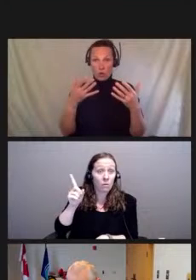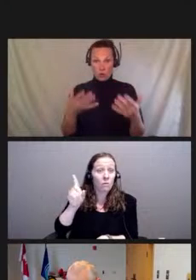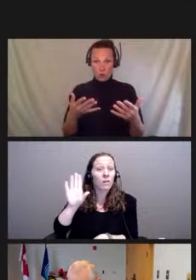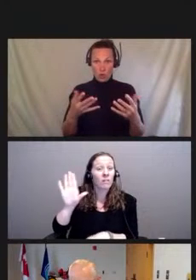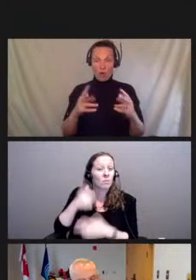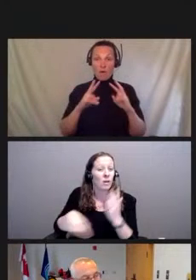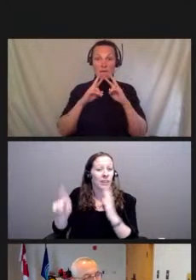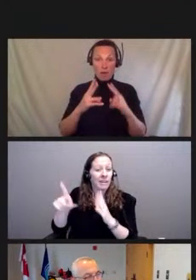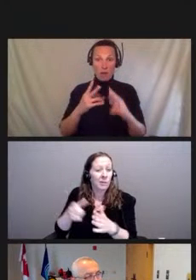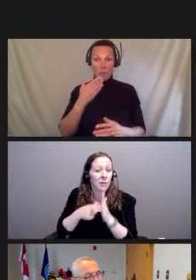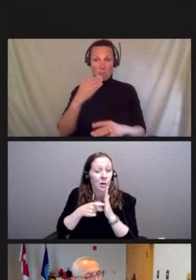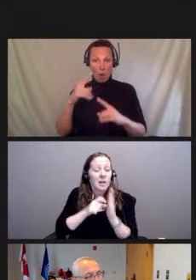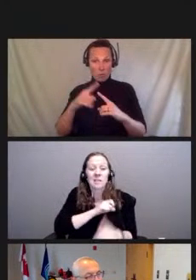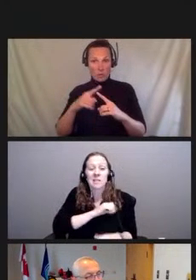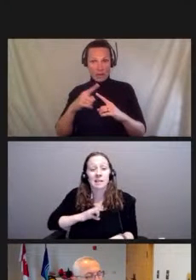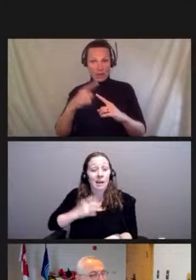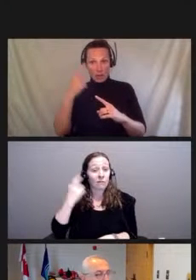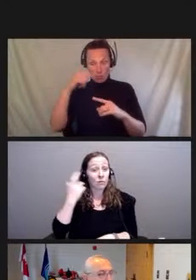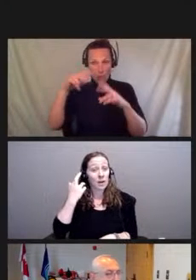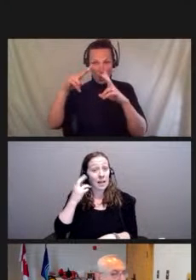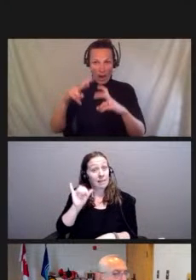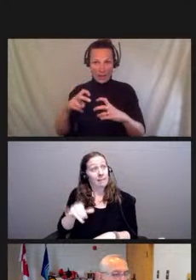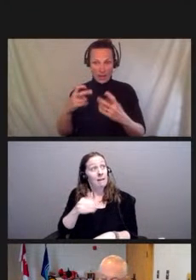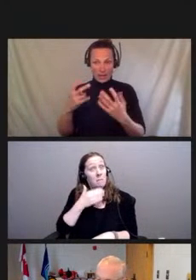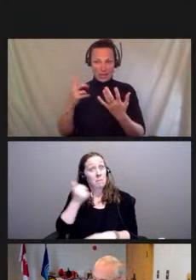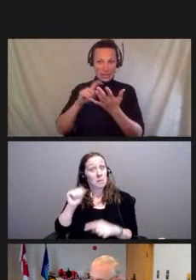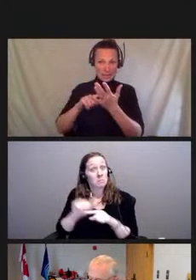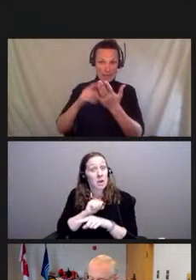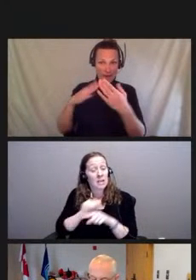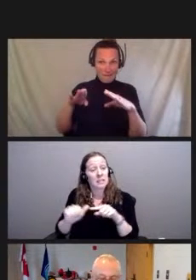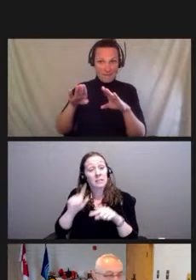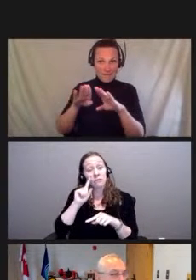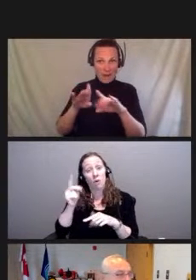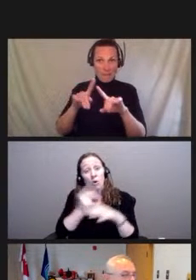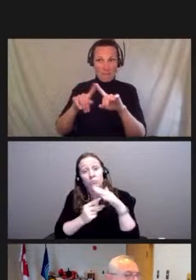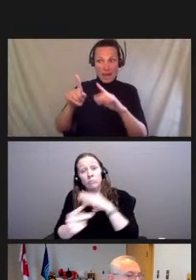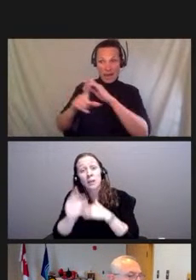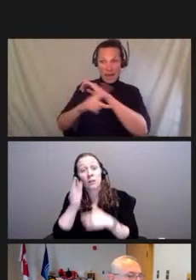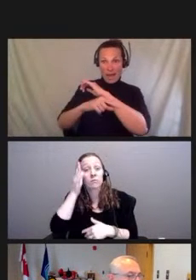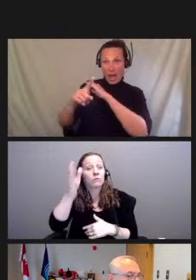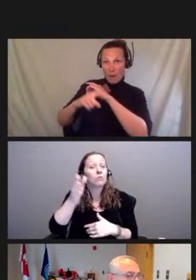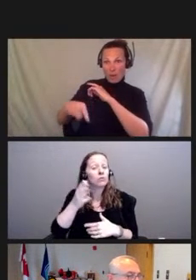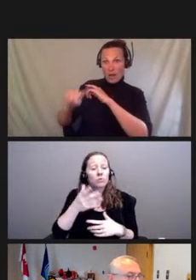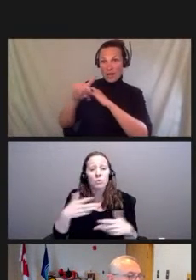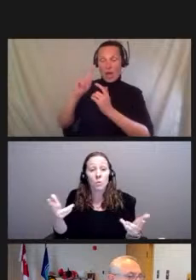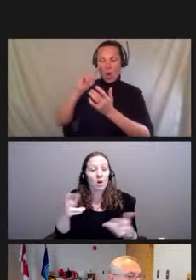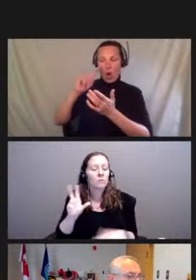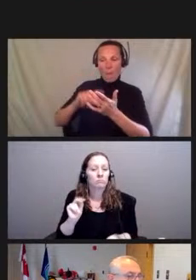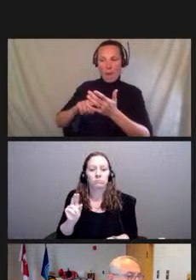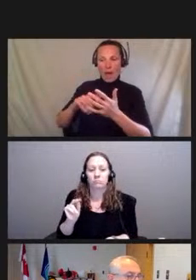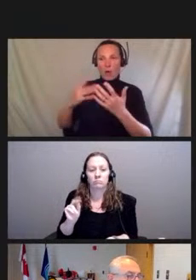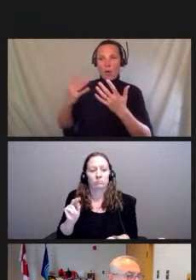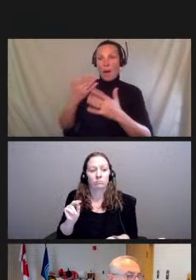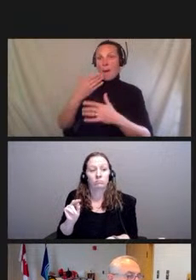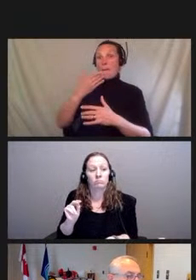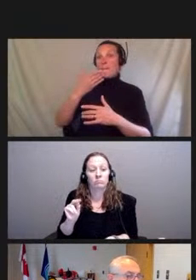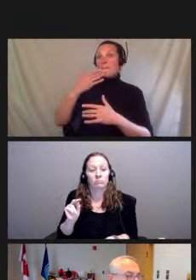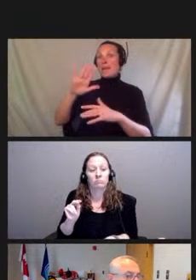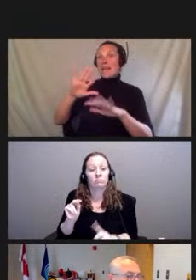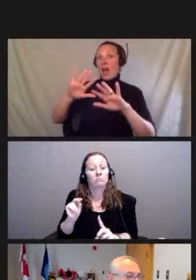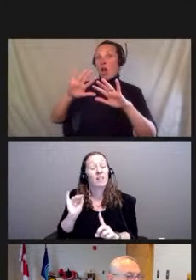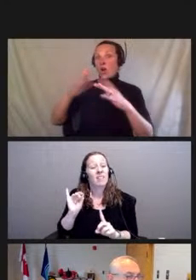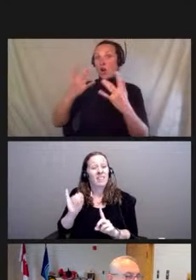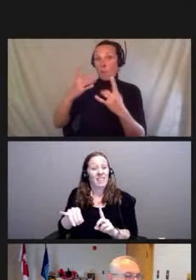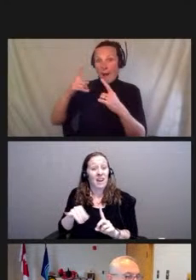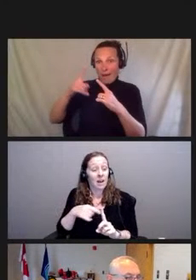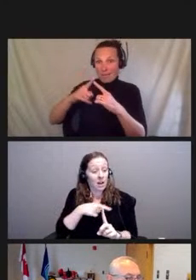have come to realize that this is not a best practice for forward-looking planning purposes, which is the path that the city has embarked on with the